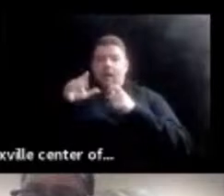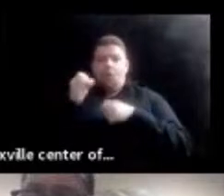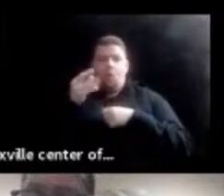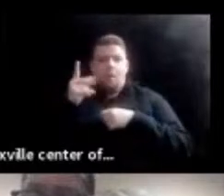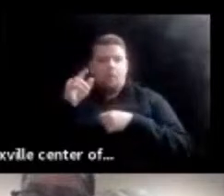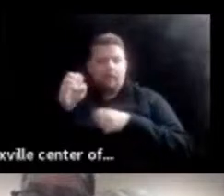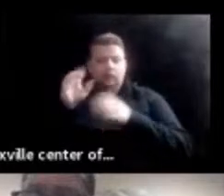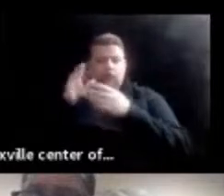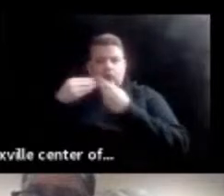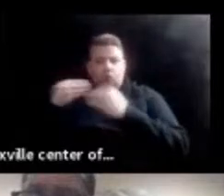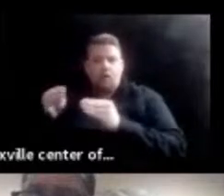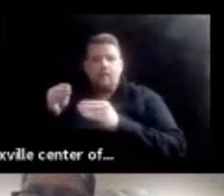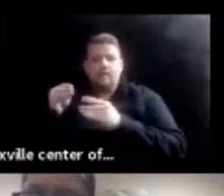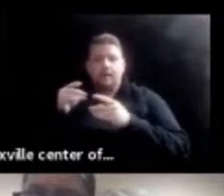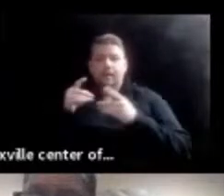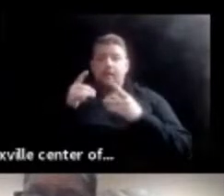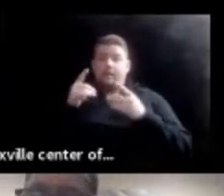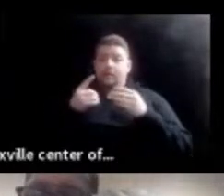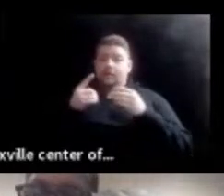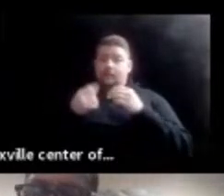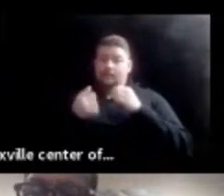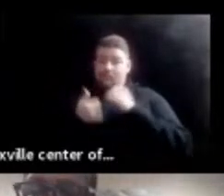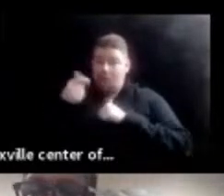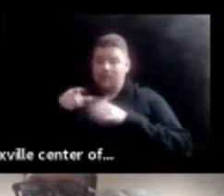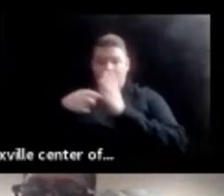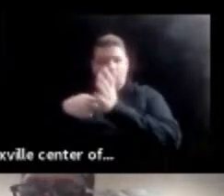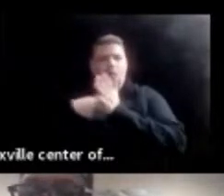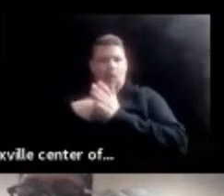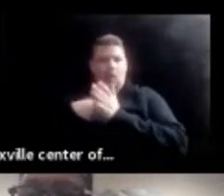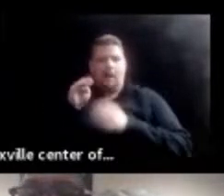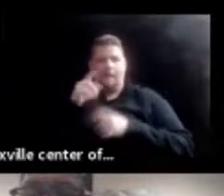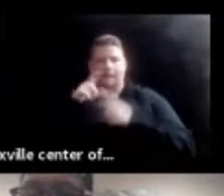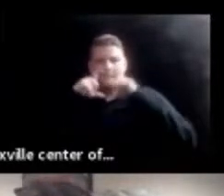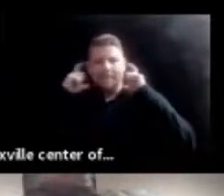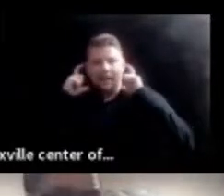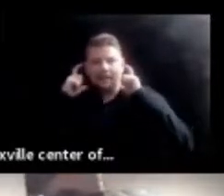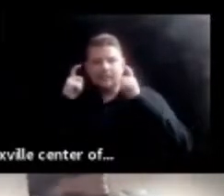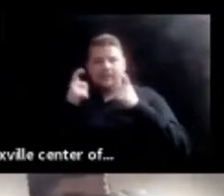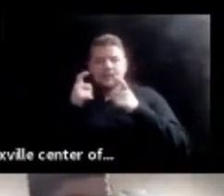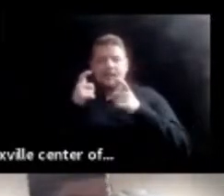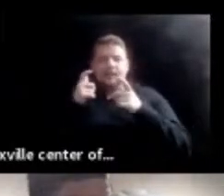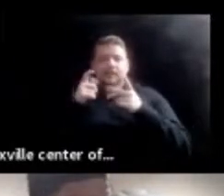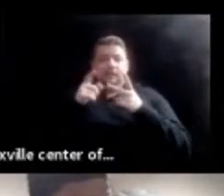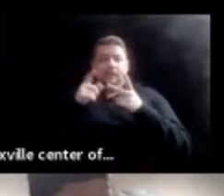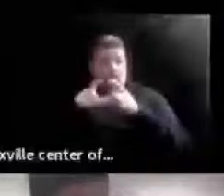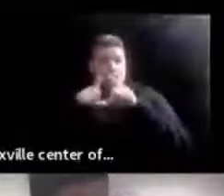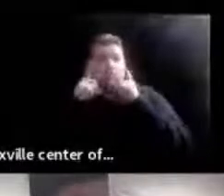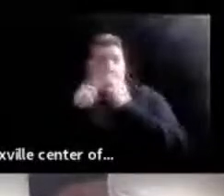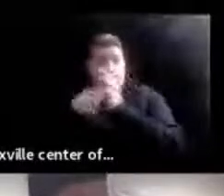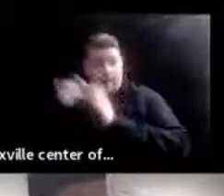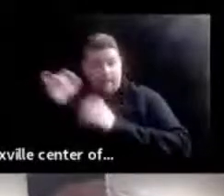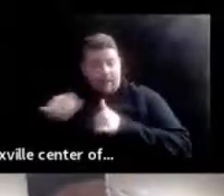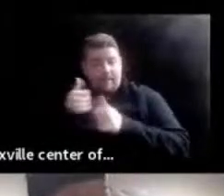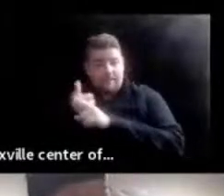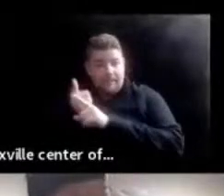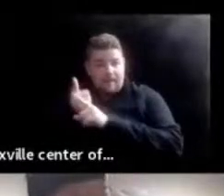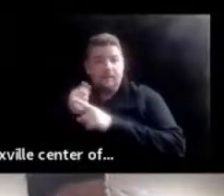major big box stores is that, number one, they require masks, and number two, they typically will